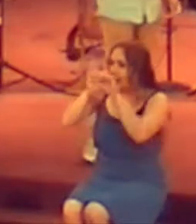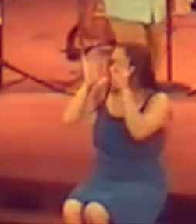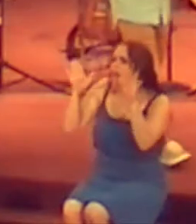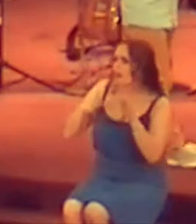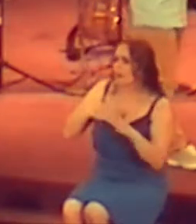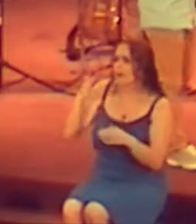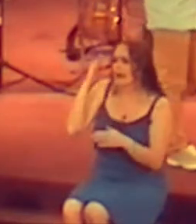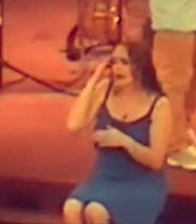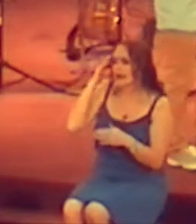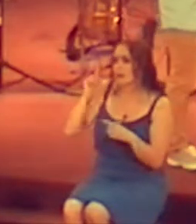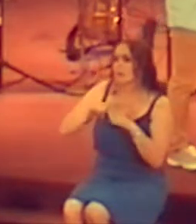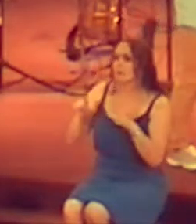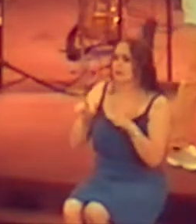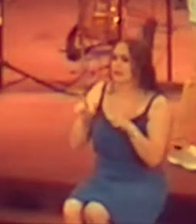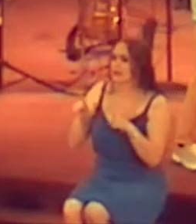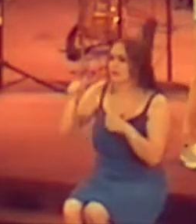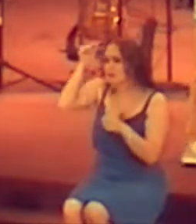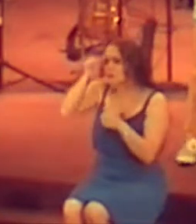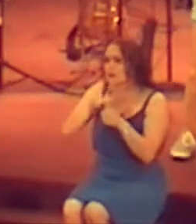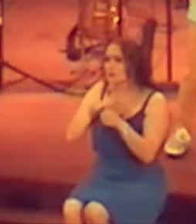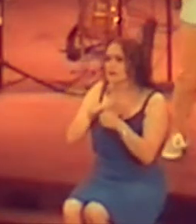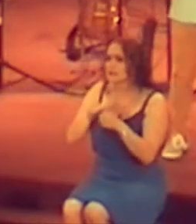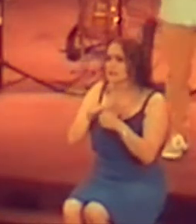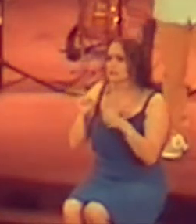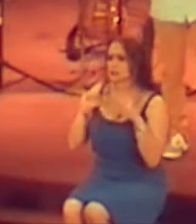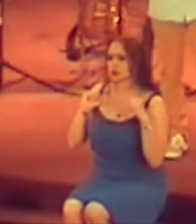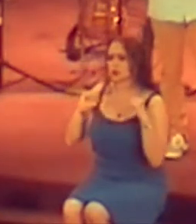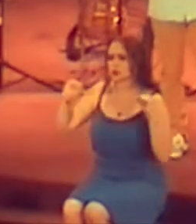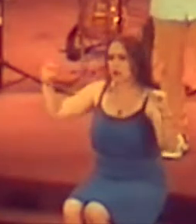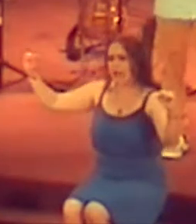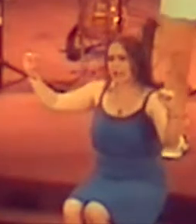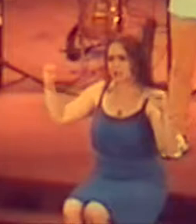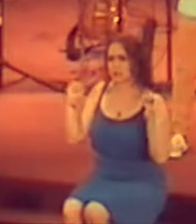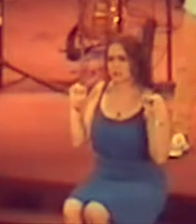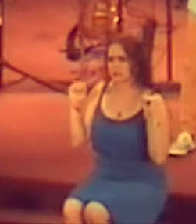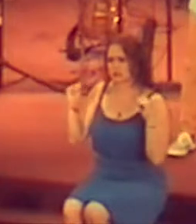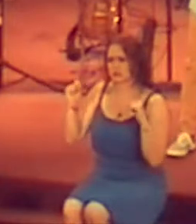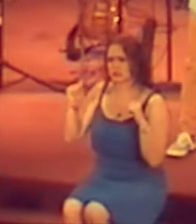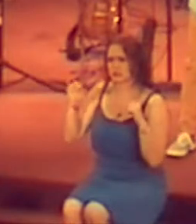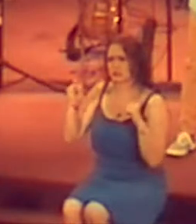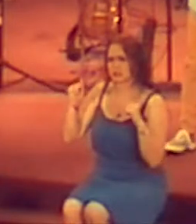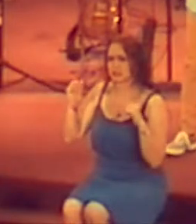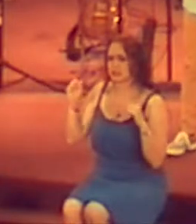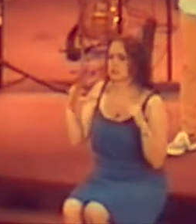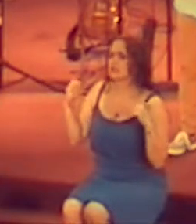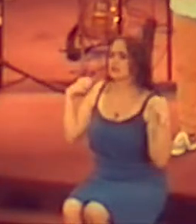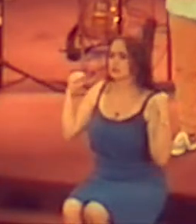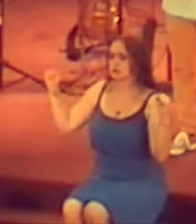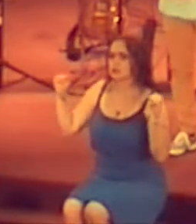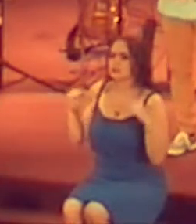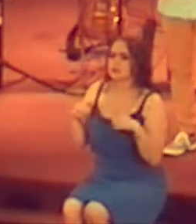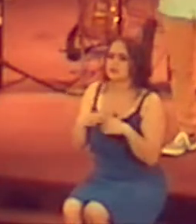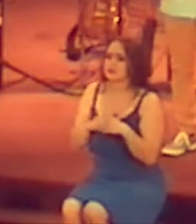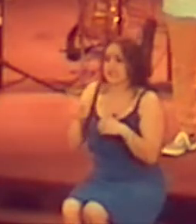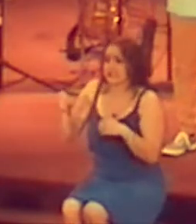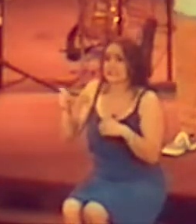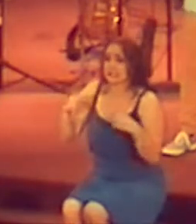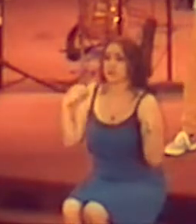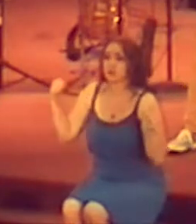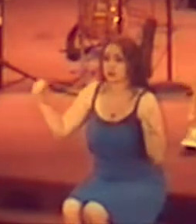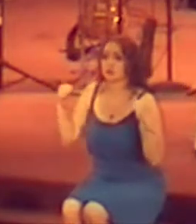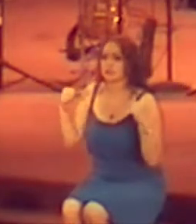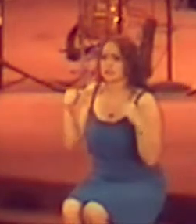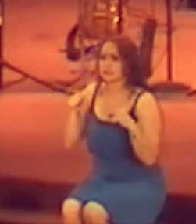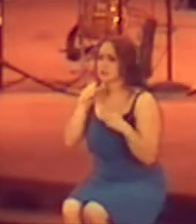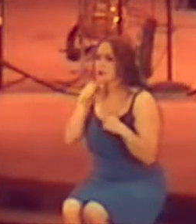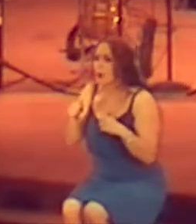then I remember I have to stretch. Stretching's pretty important. Like, if you don't stretch, you could tear something. You could pull something. I don't know, ask Colin what could